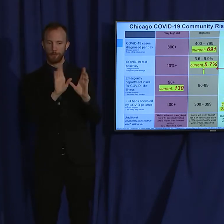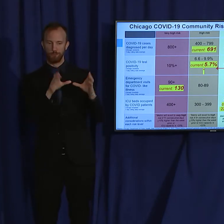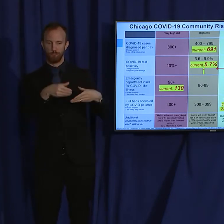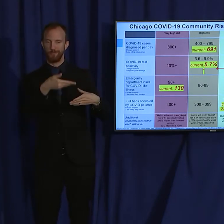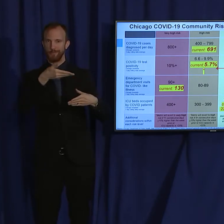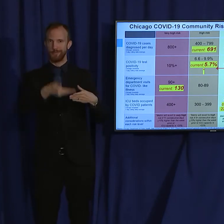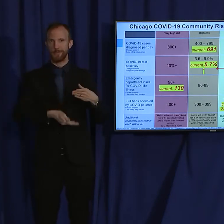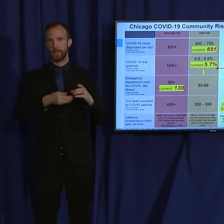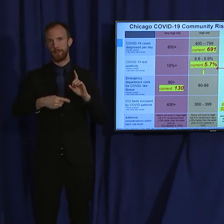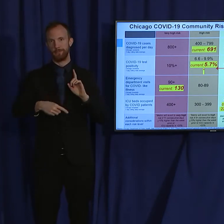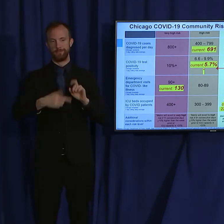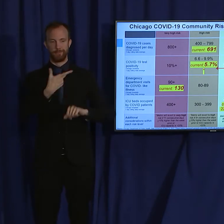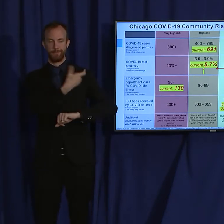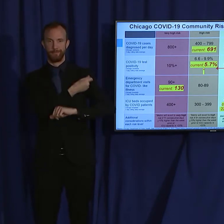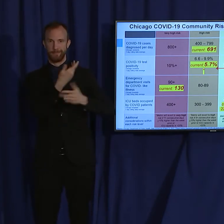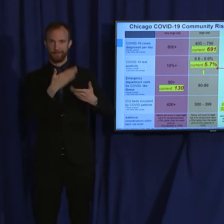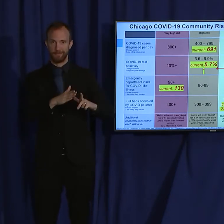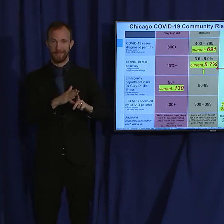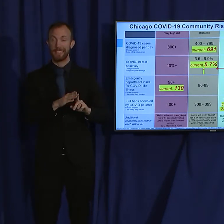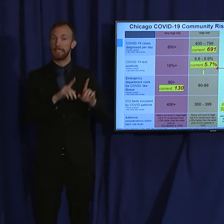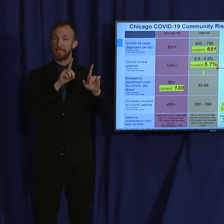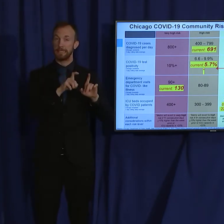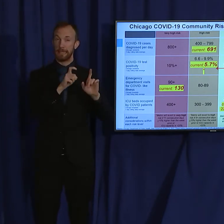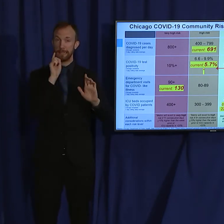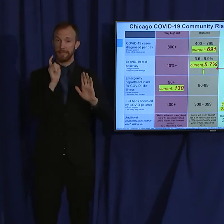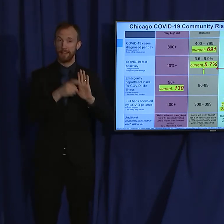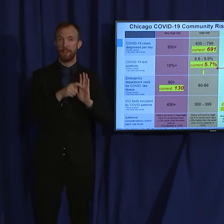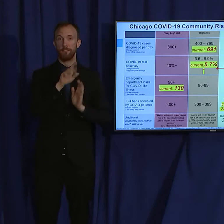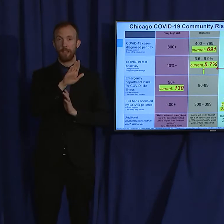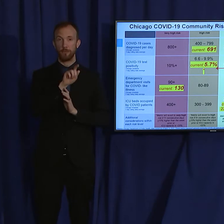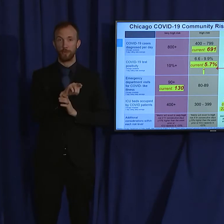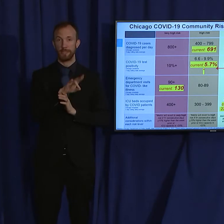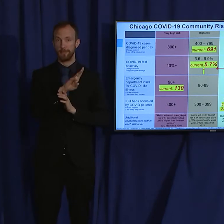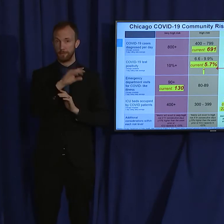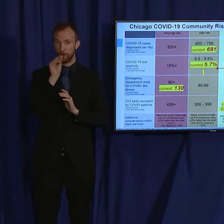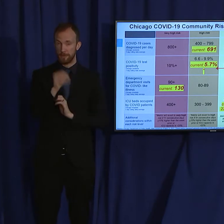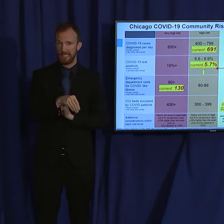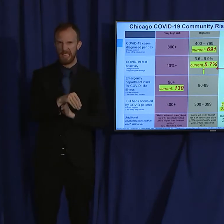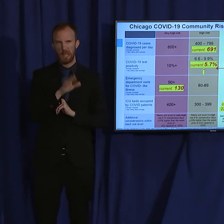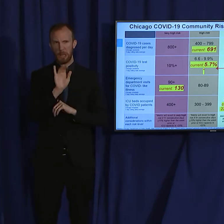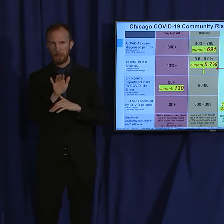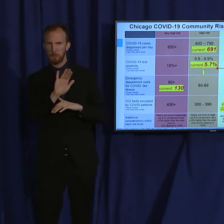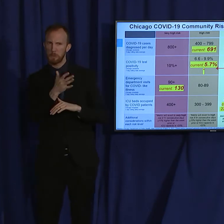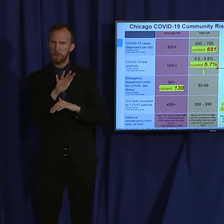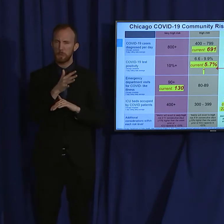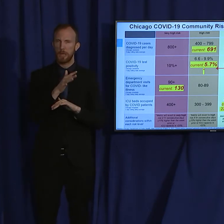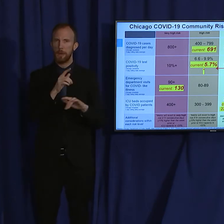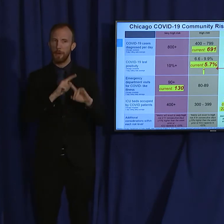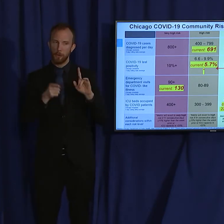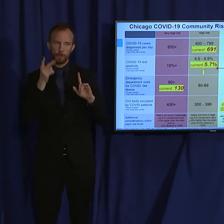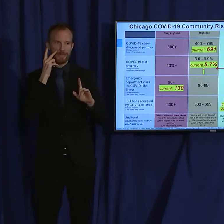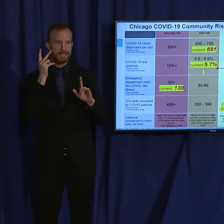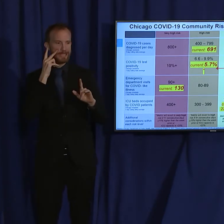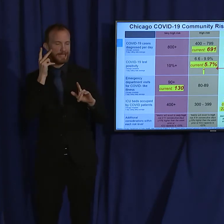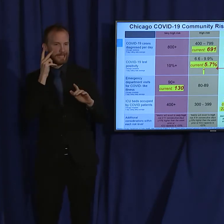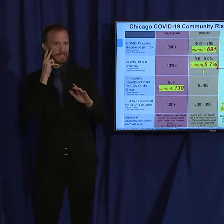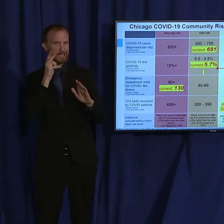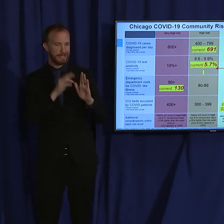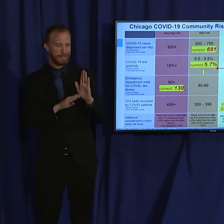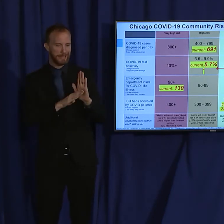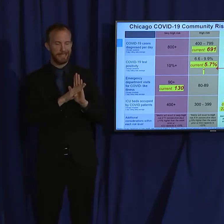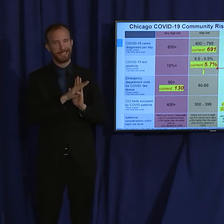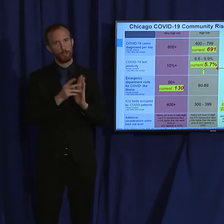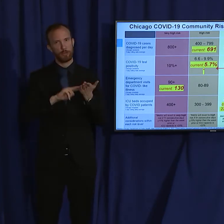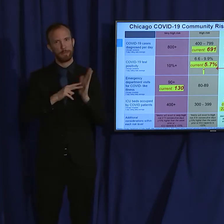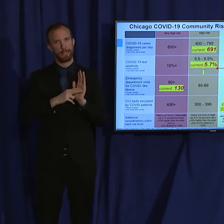at 5.7%. That would be at a moderate risk, but because of the rate of increase that we're seeing, is also at a high risk.